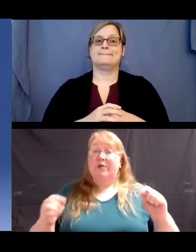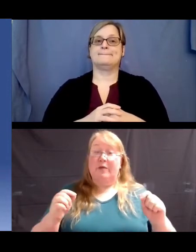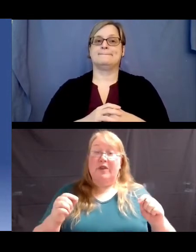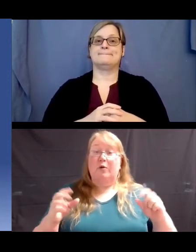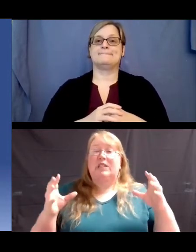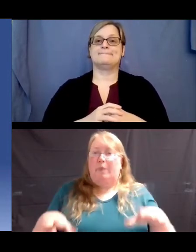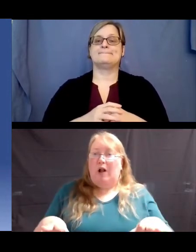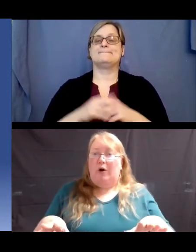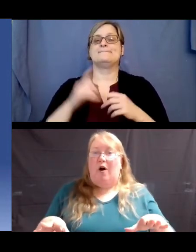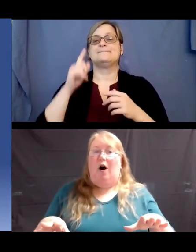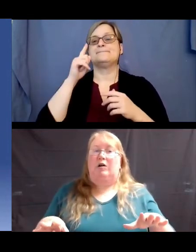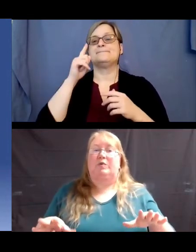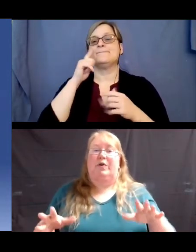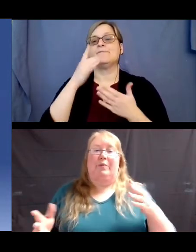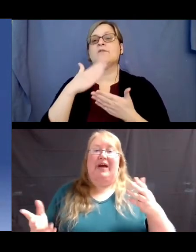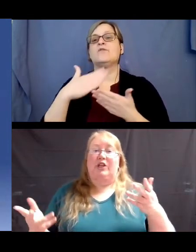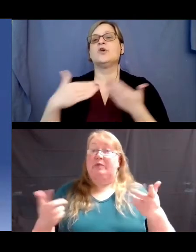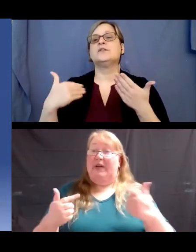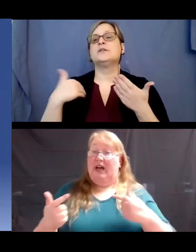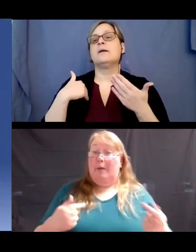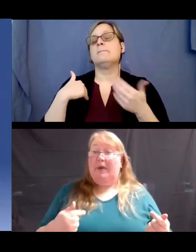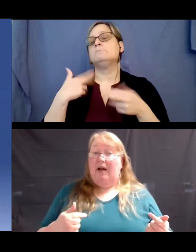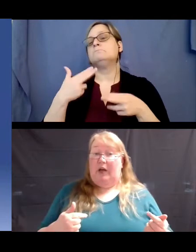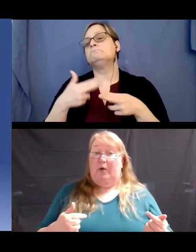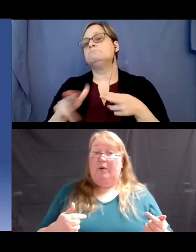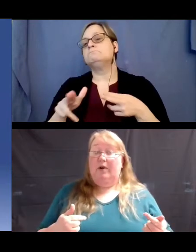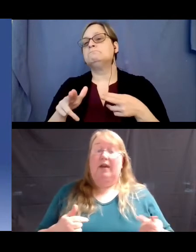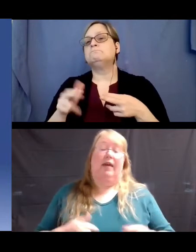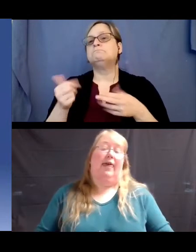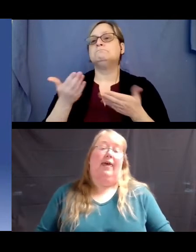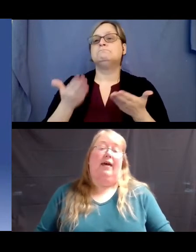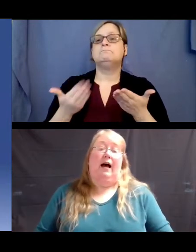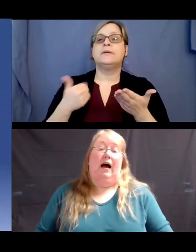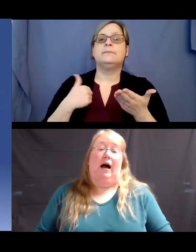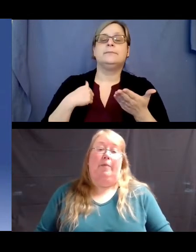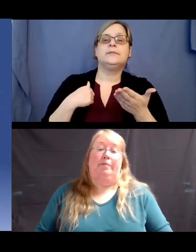Now for some of those smaller calls where there might just be a couple of you,